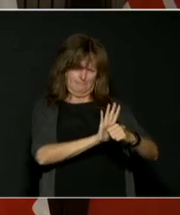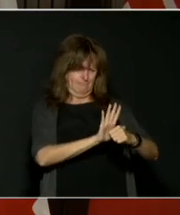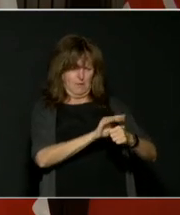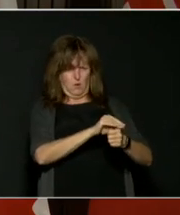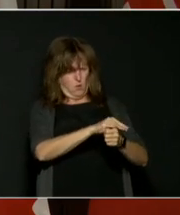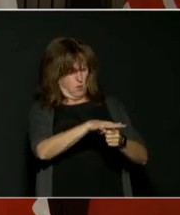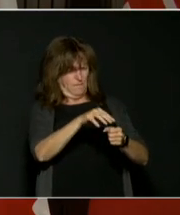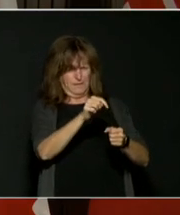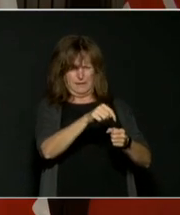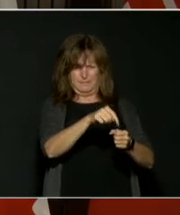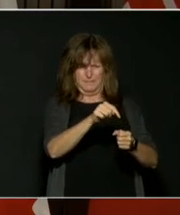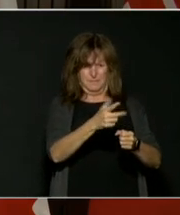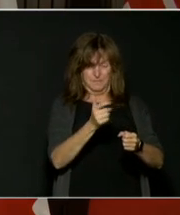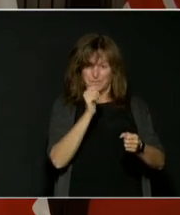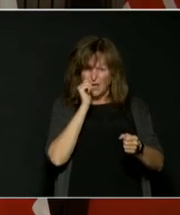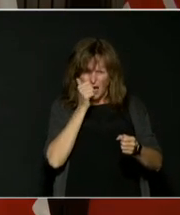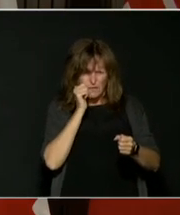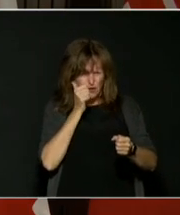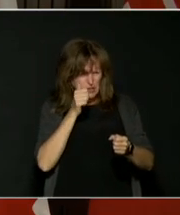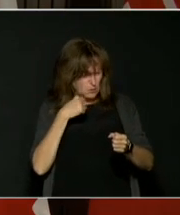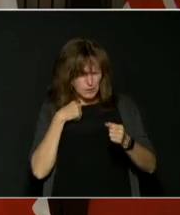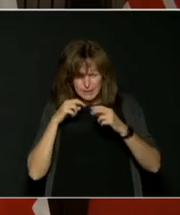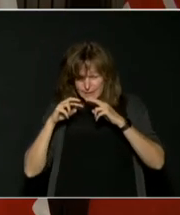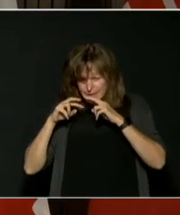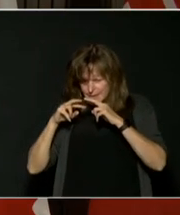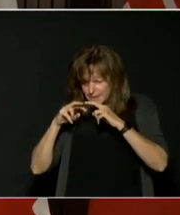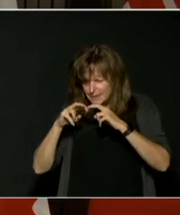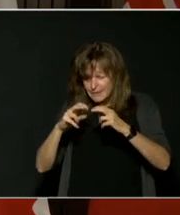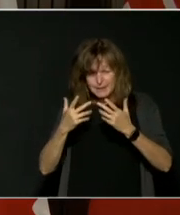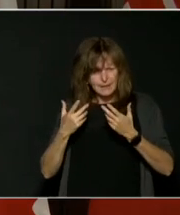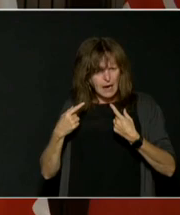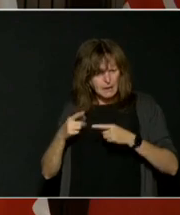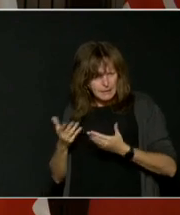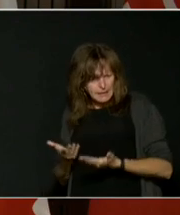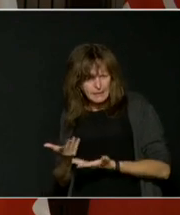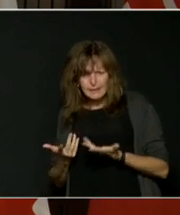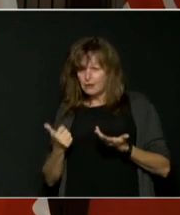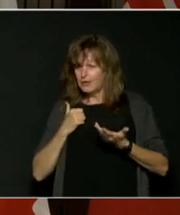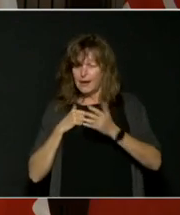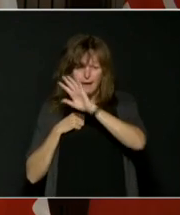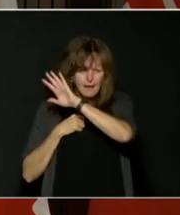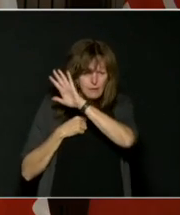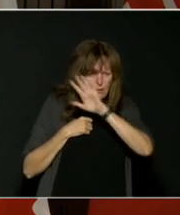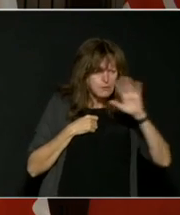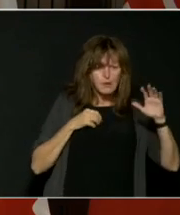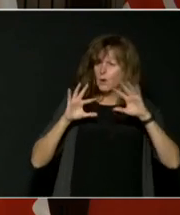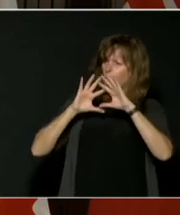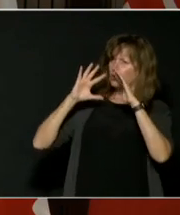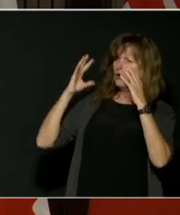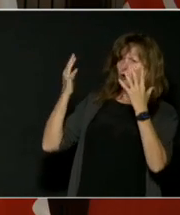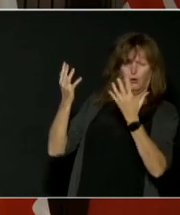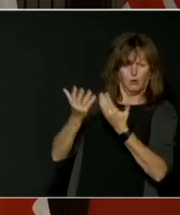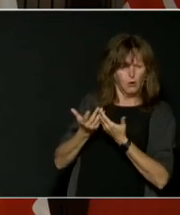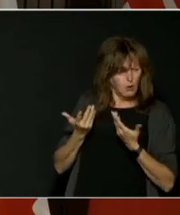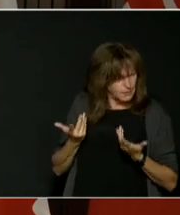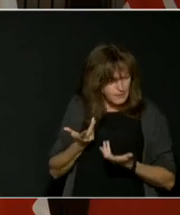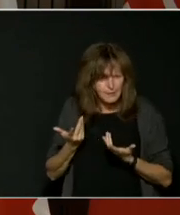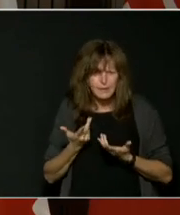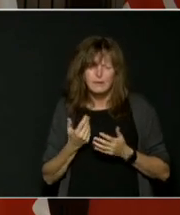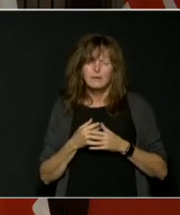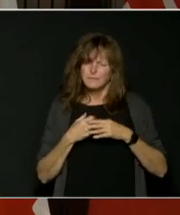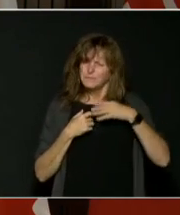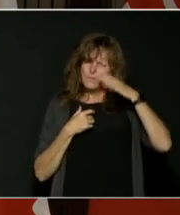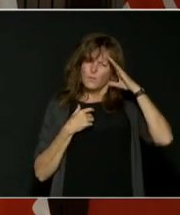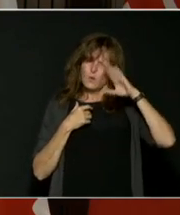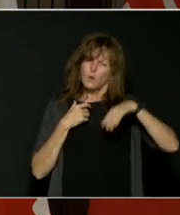happening here and across the country and across the world. What we do know is that people who are older tend to get